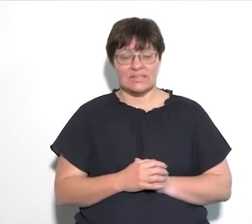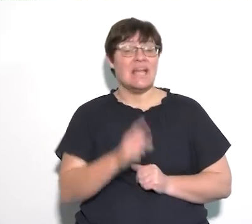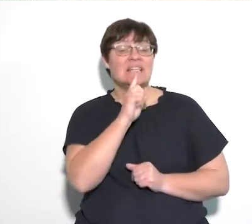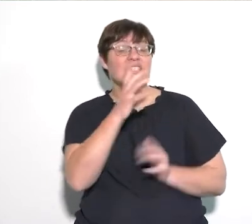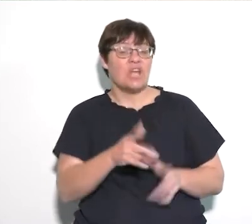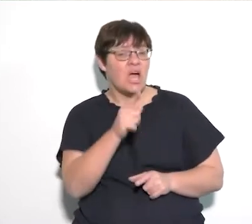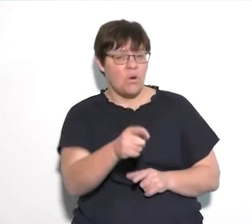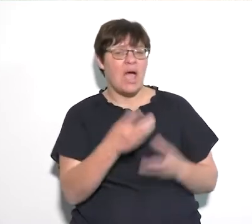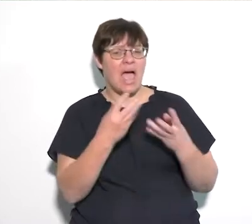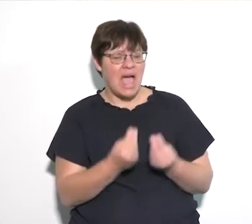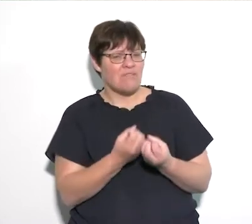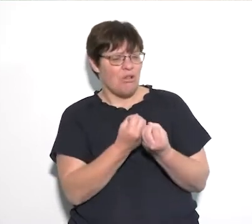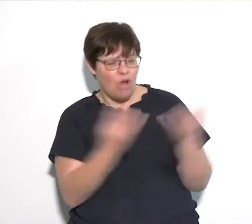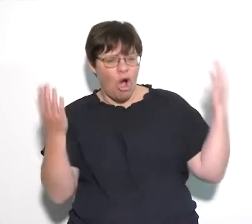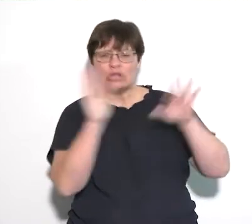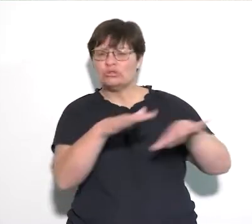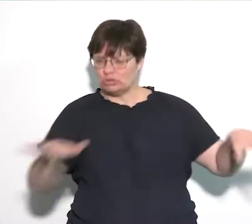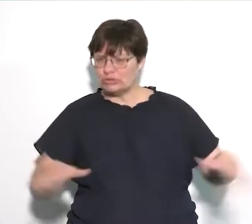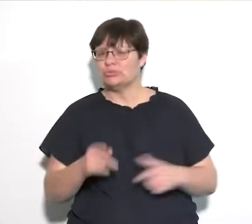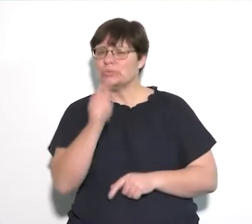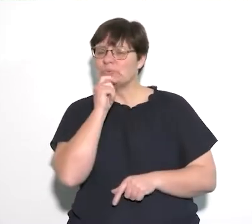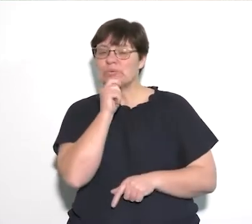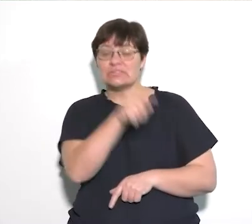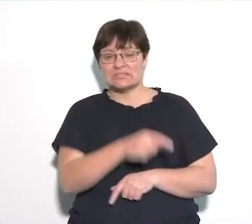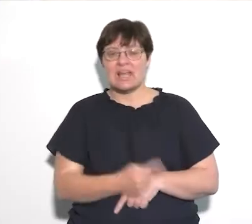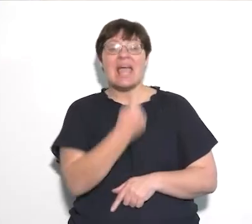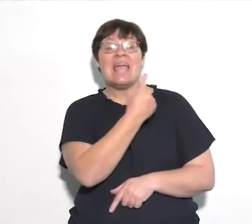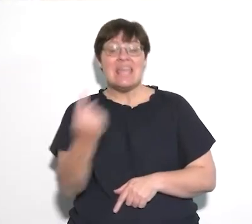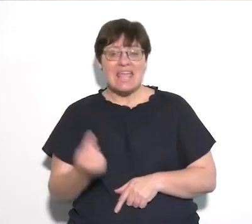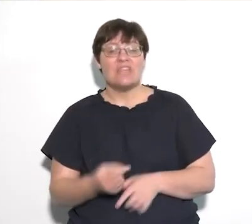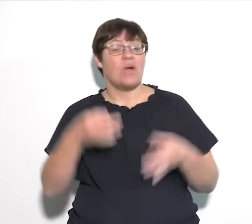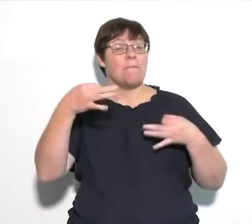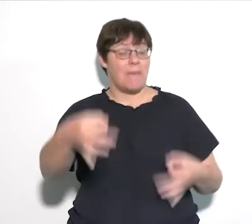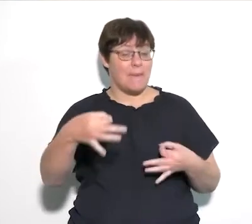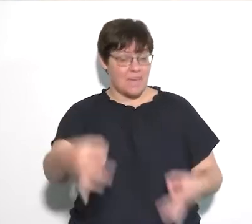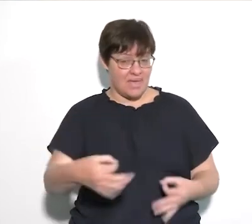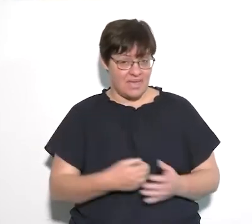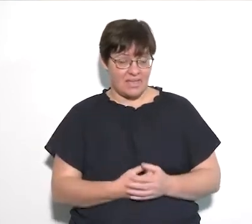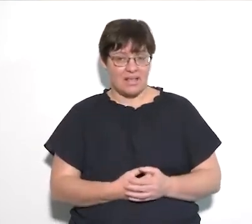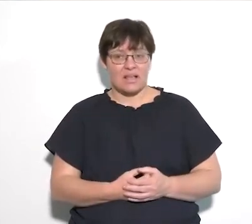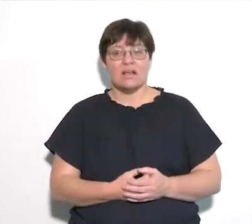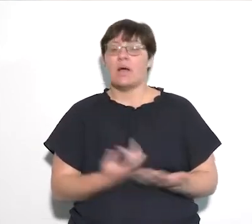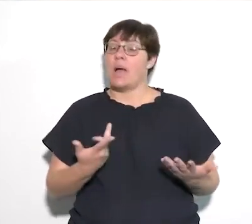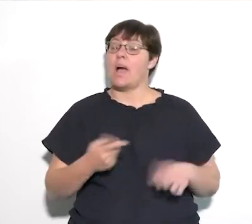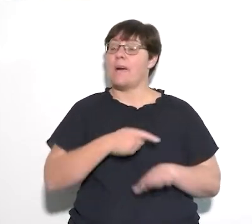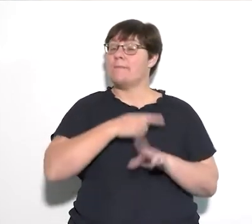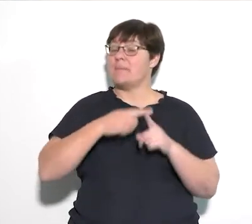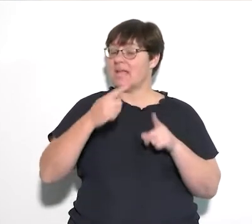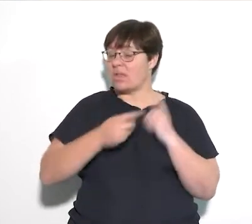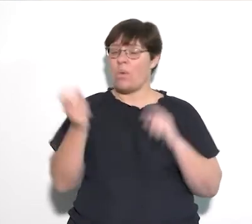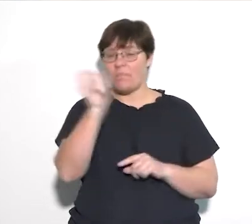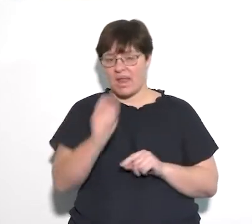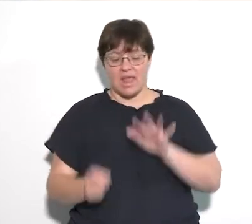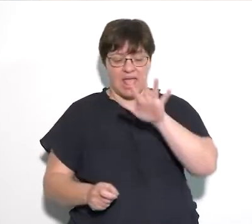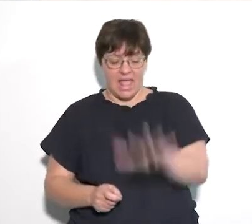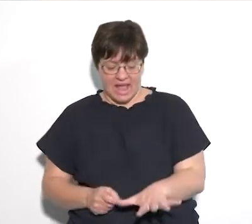you will have lots of children in your class, so use them to do this. Get each child to take a piece of paper and use a pen or a pencil,